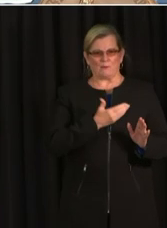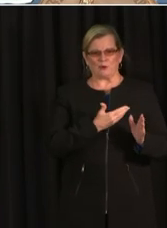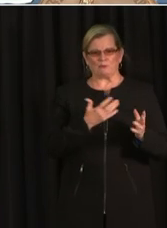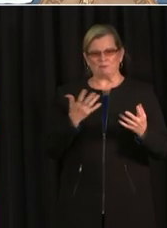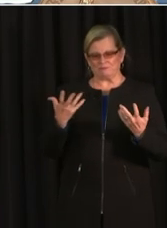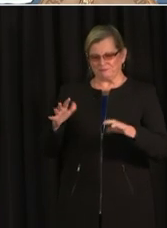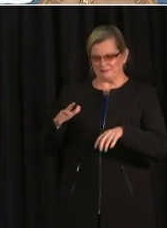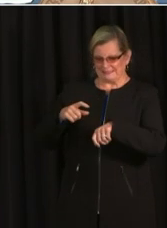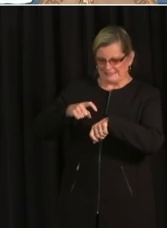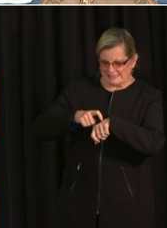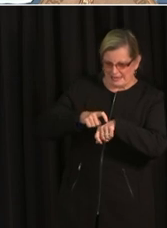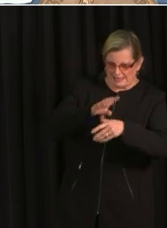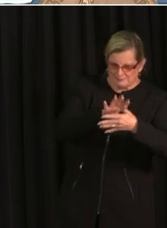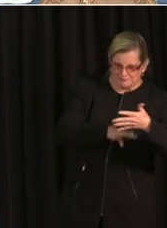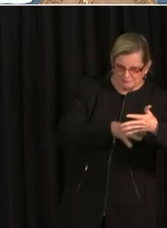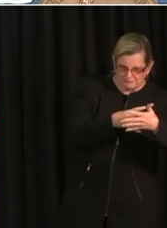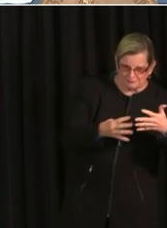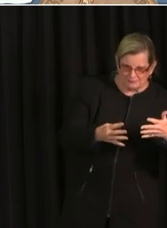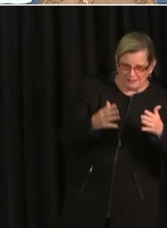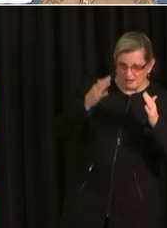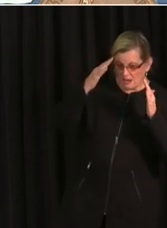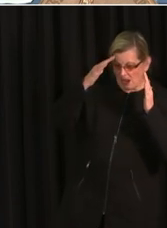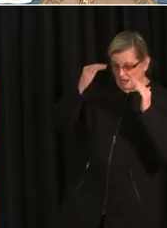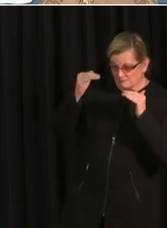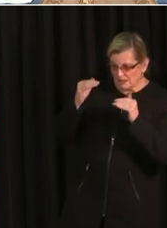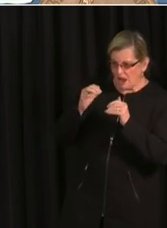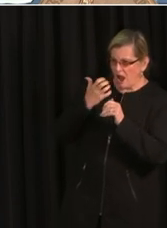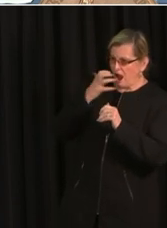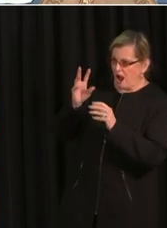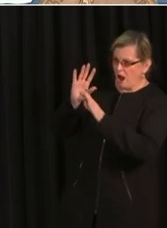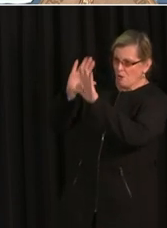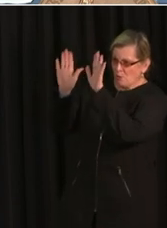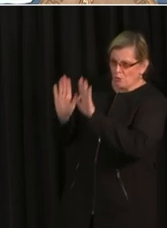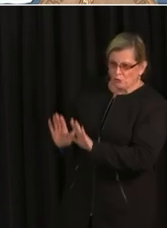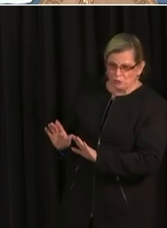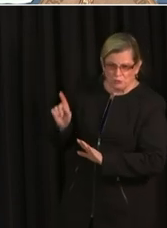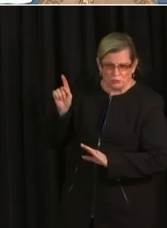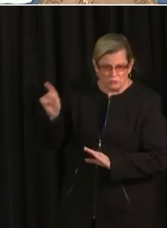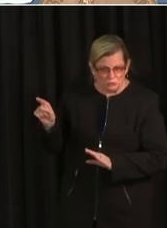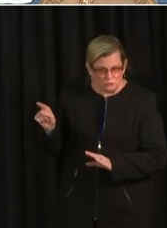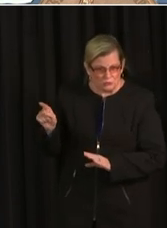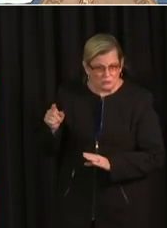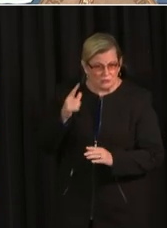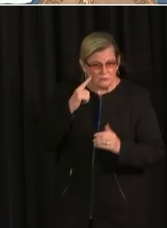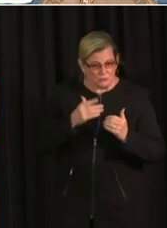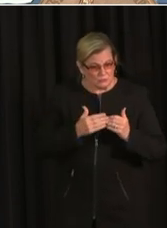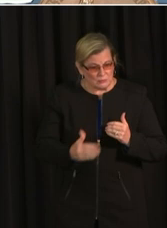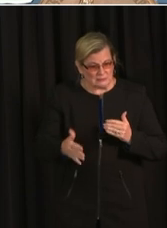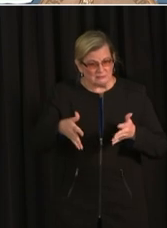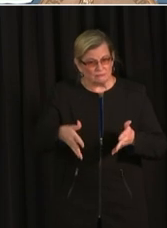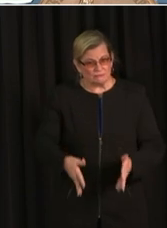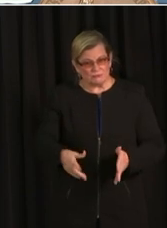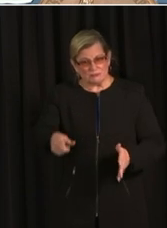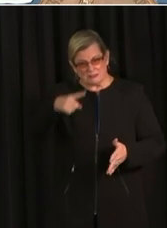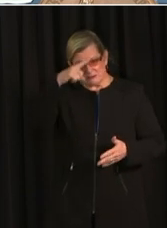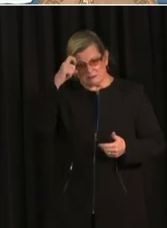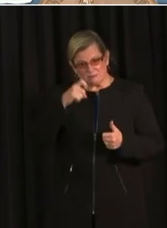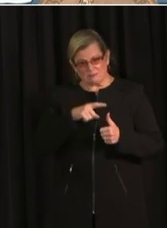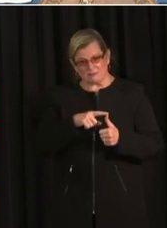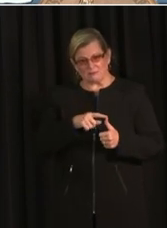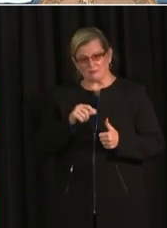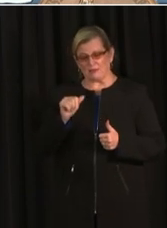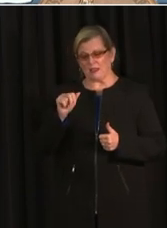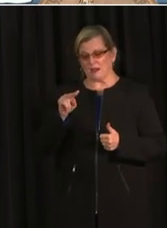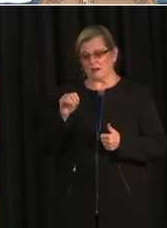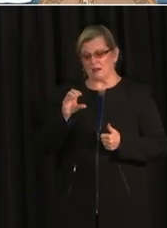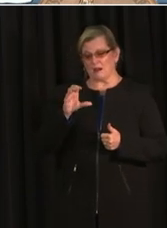our time and the expected hot weather. So for the rest of the summer, the Anacostia, UDC